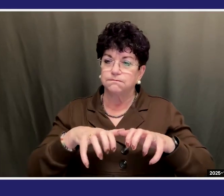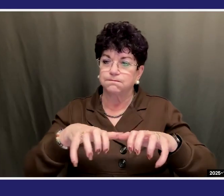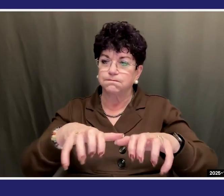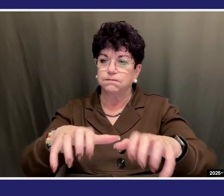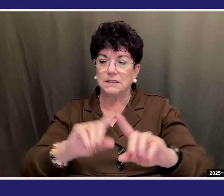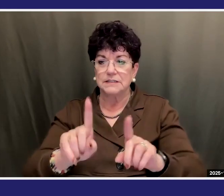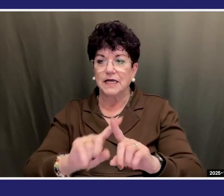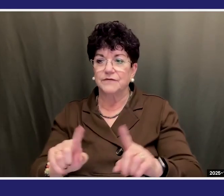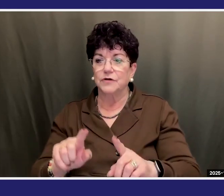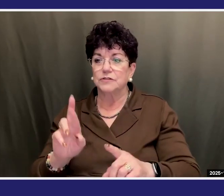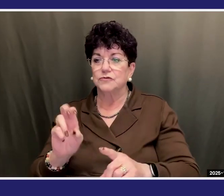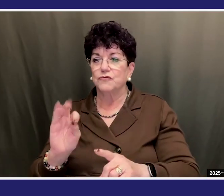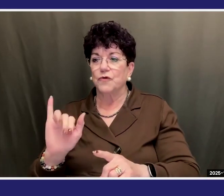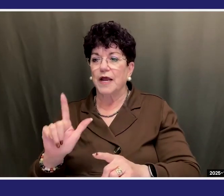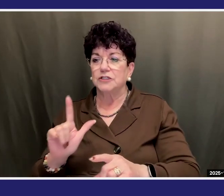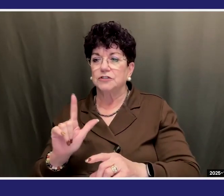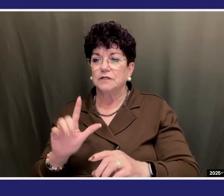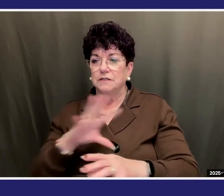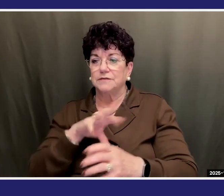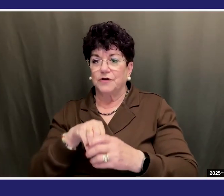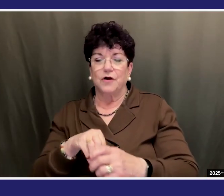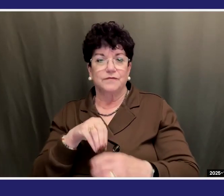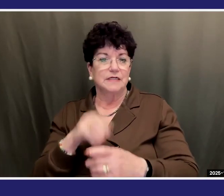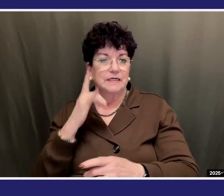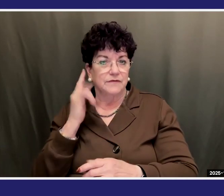in California. So we want to make sure that this is a group that is